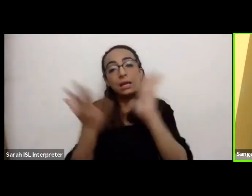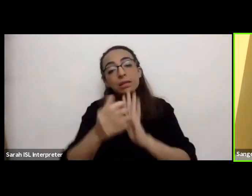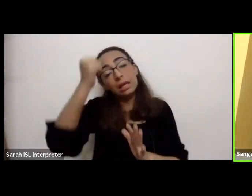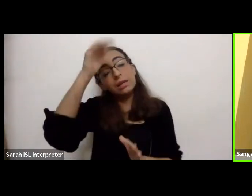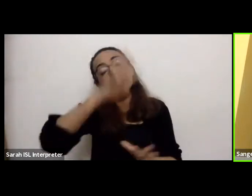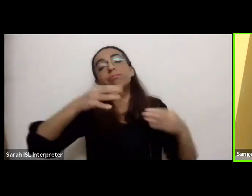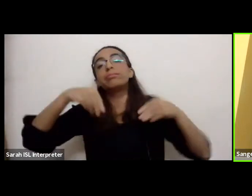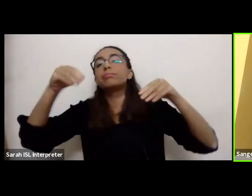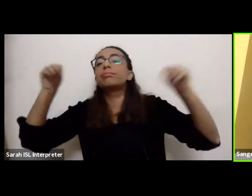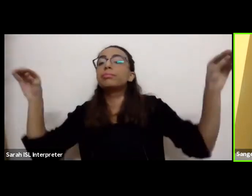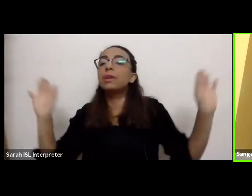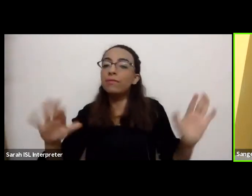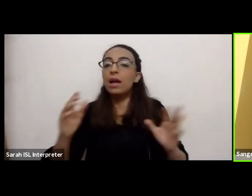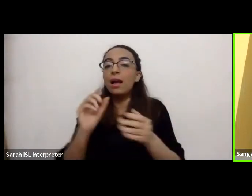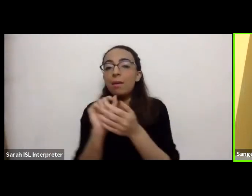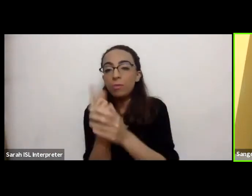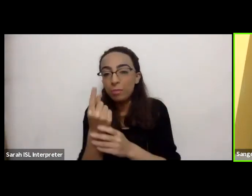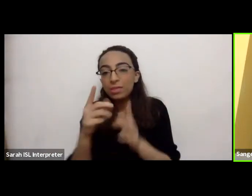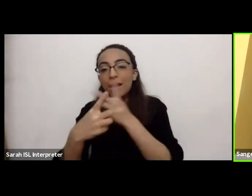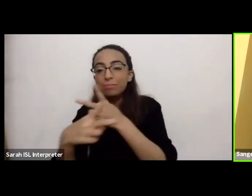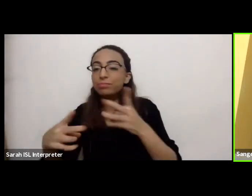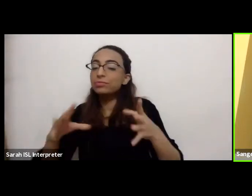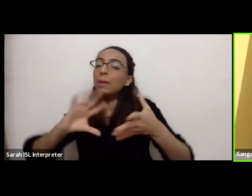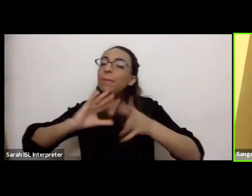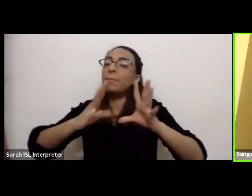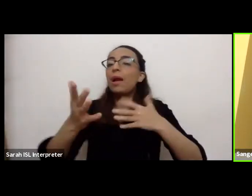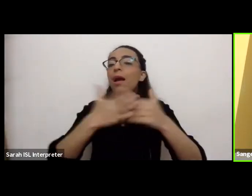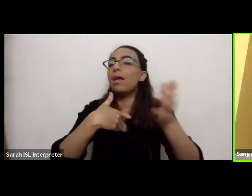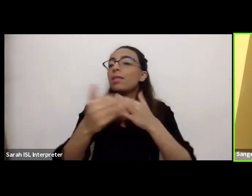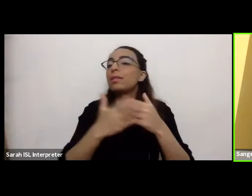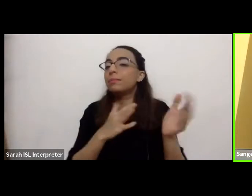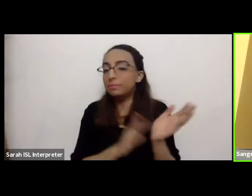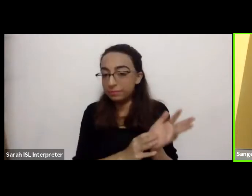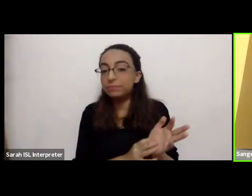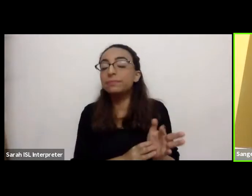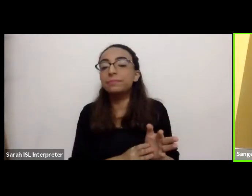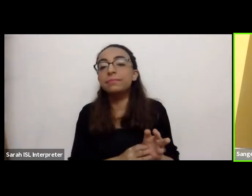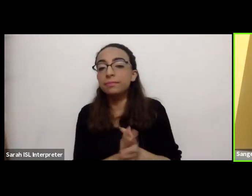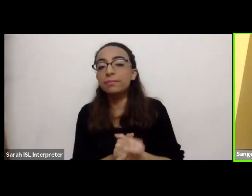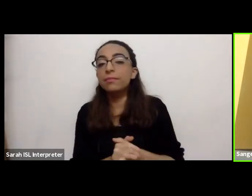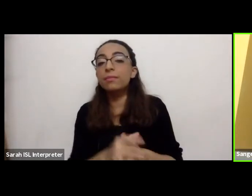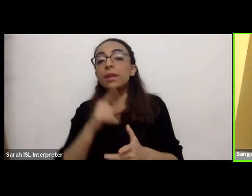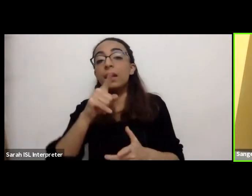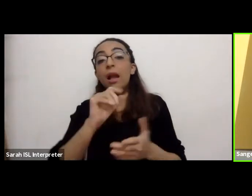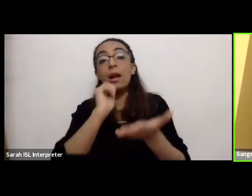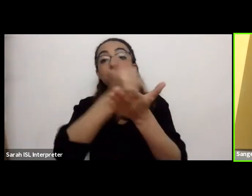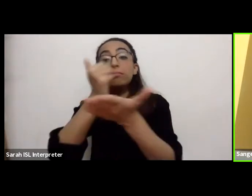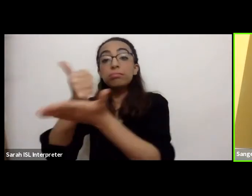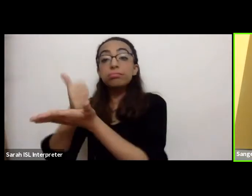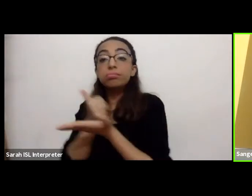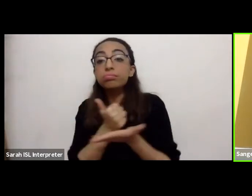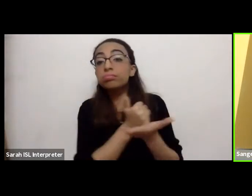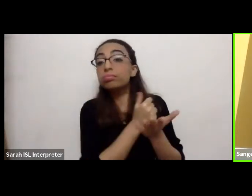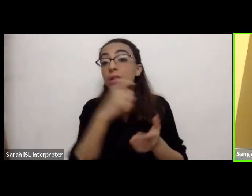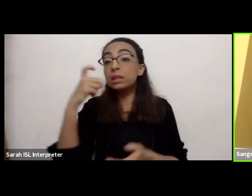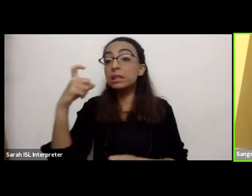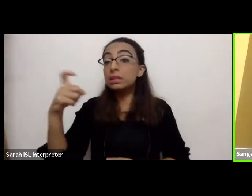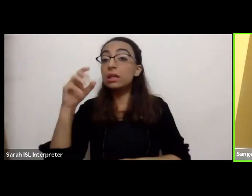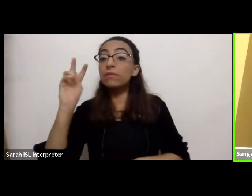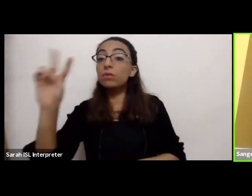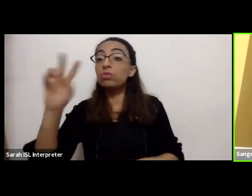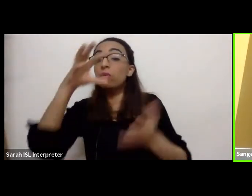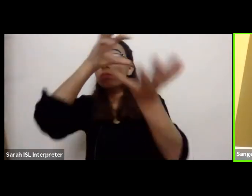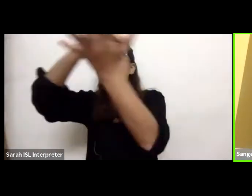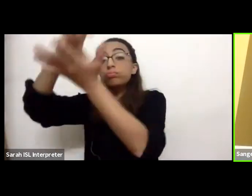Under Dr. Bhatia's leadership, the organization has established 72 candle manufacturing